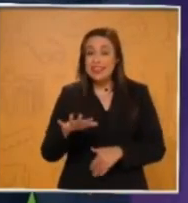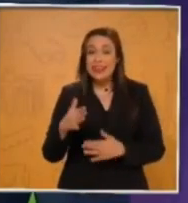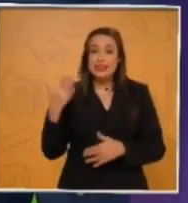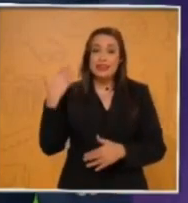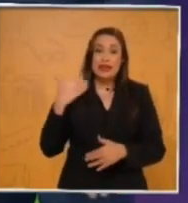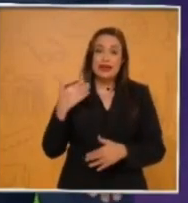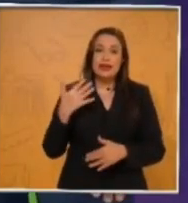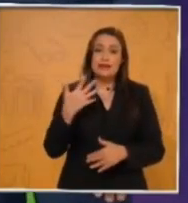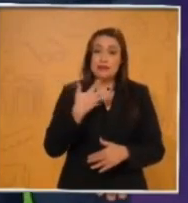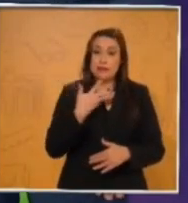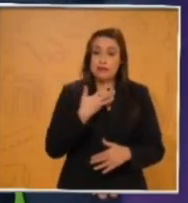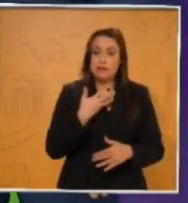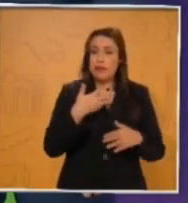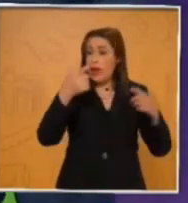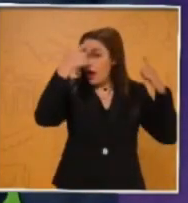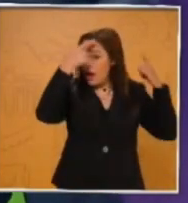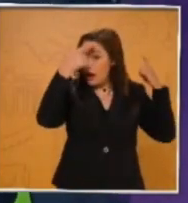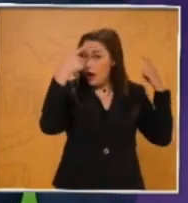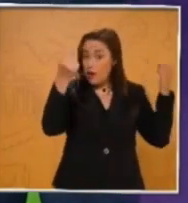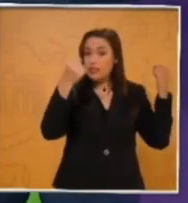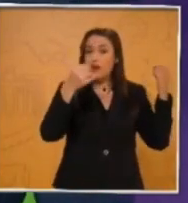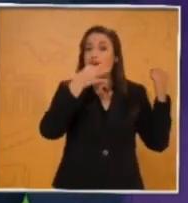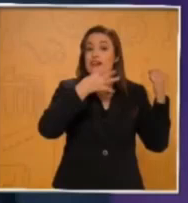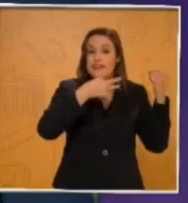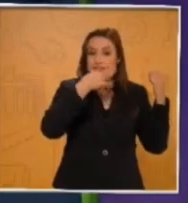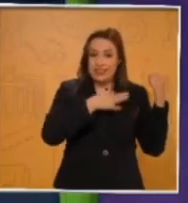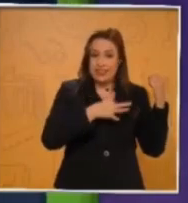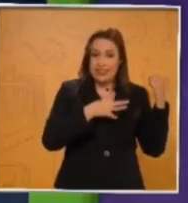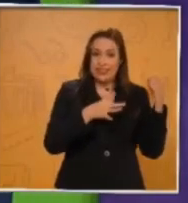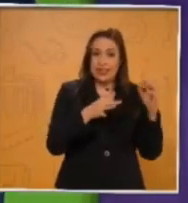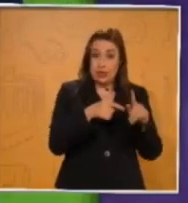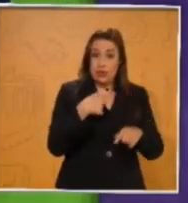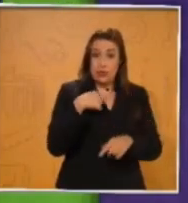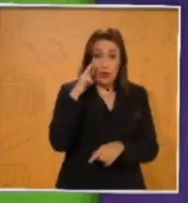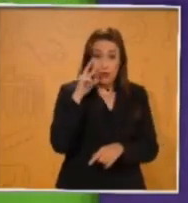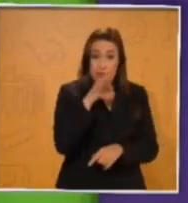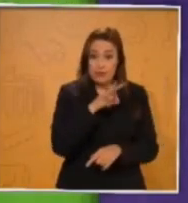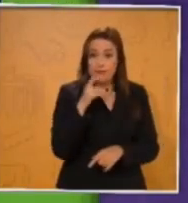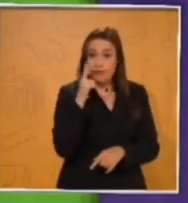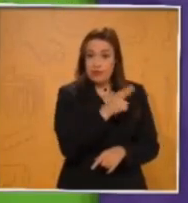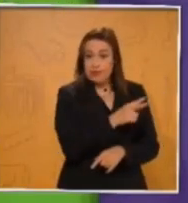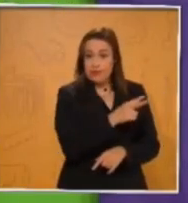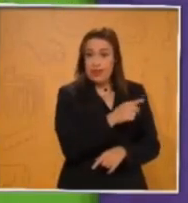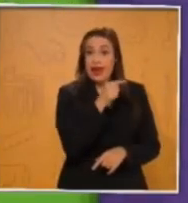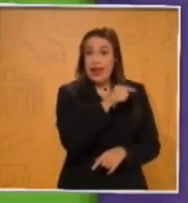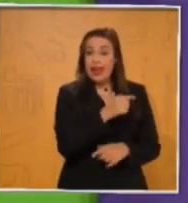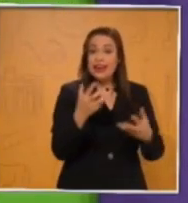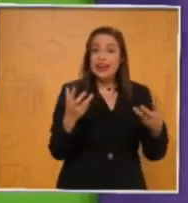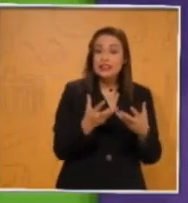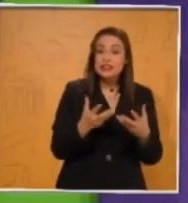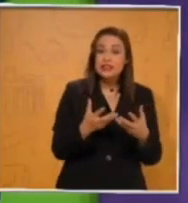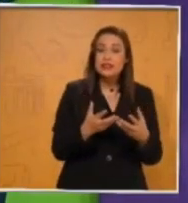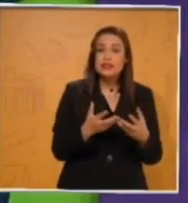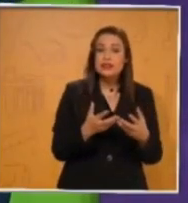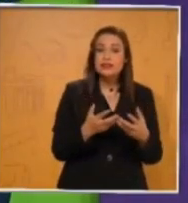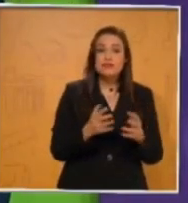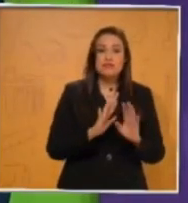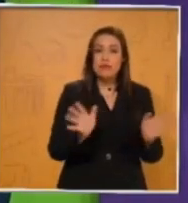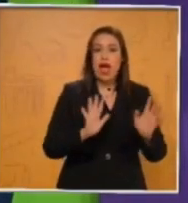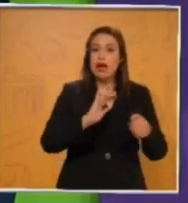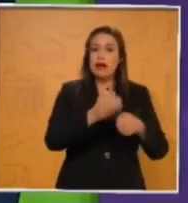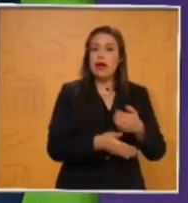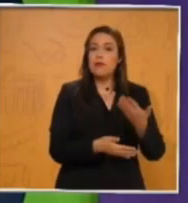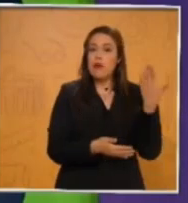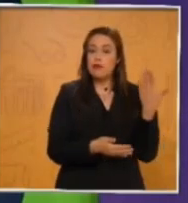the graduation ceremony. As you can see, the action dance already finished with